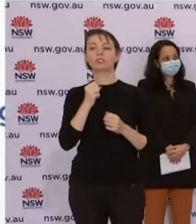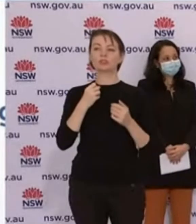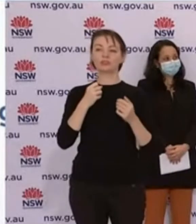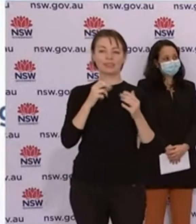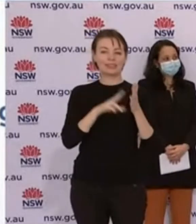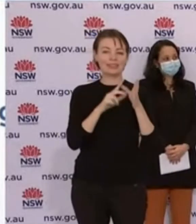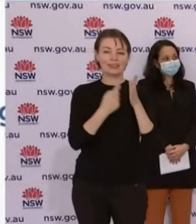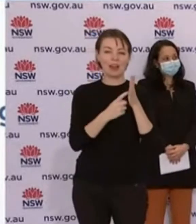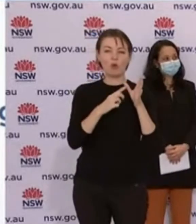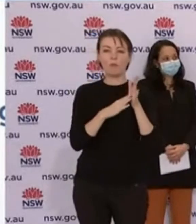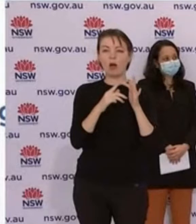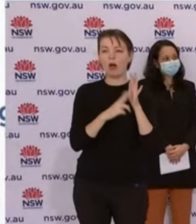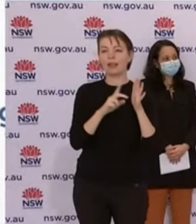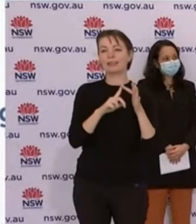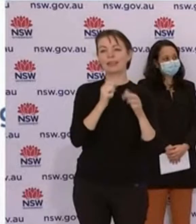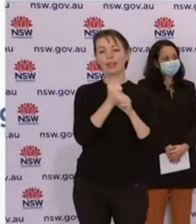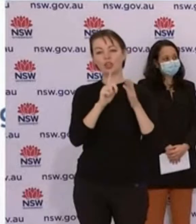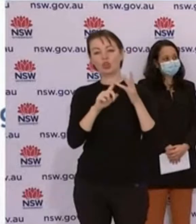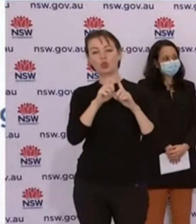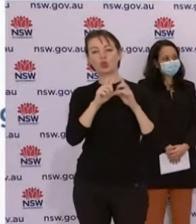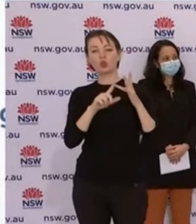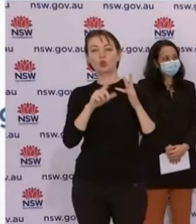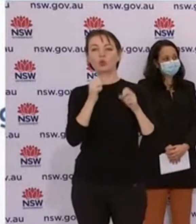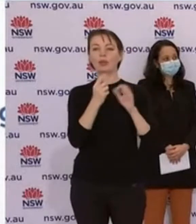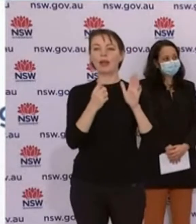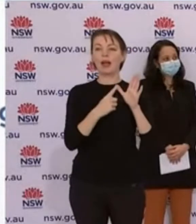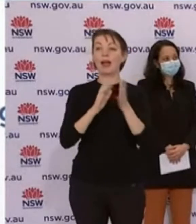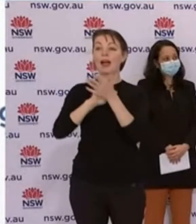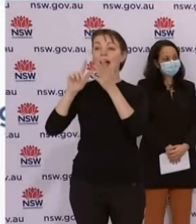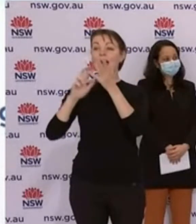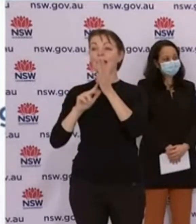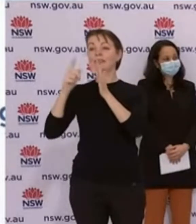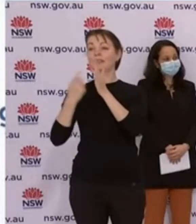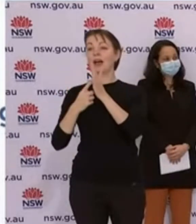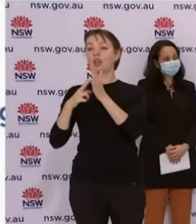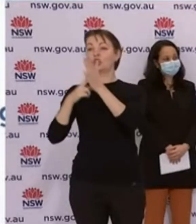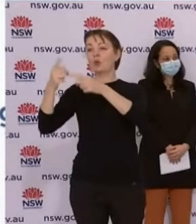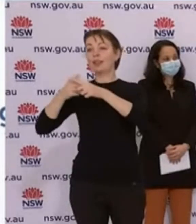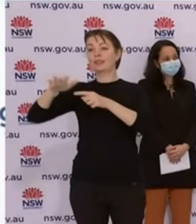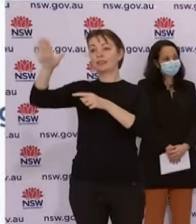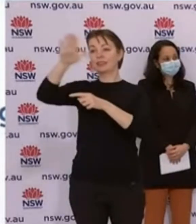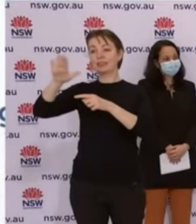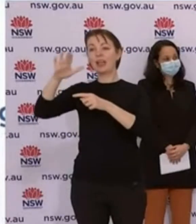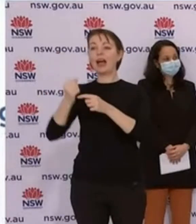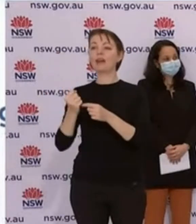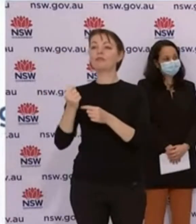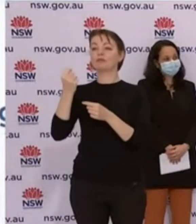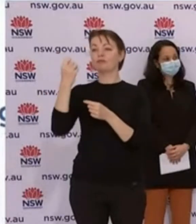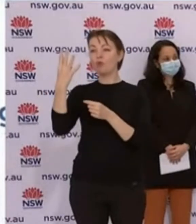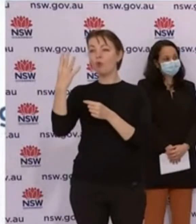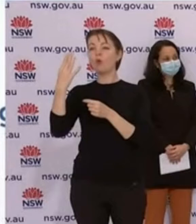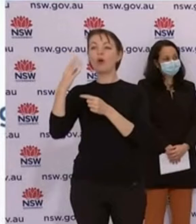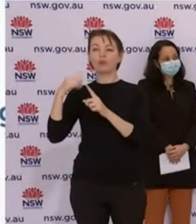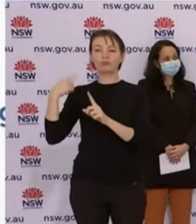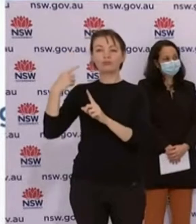and 2 in Gaduga. In the Hunter, New England, only 2 cases overnight, 1 in the Port Stephens local government area and 1 in the